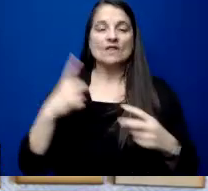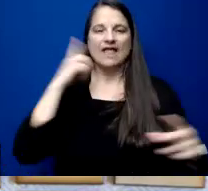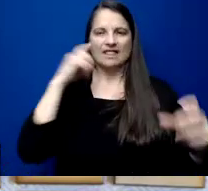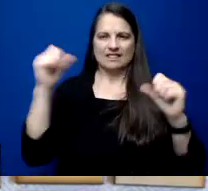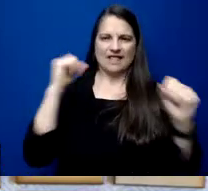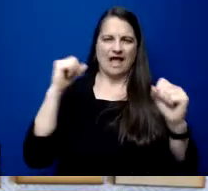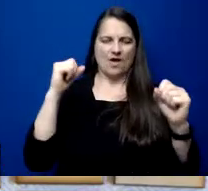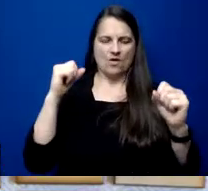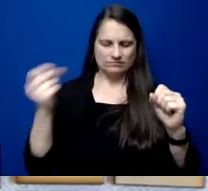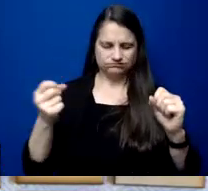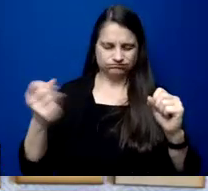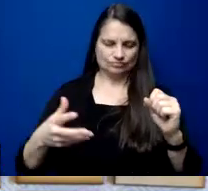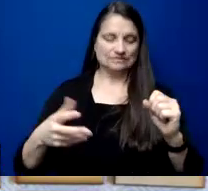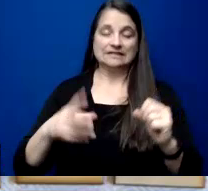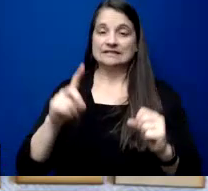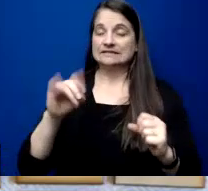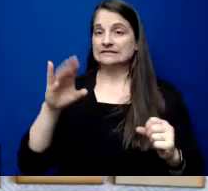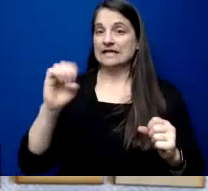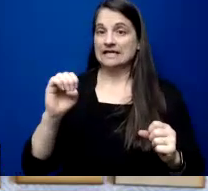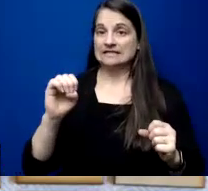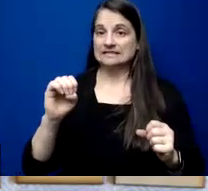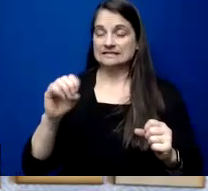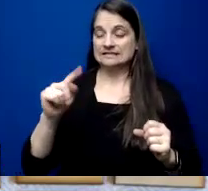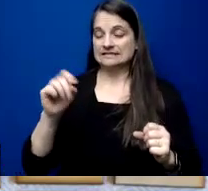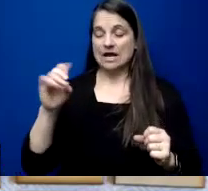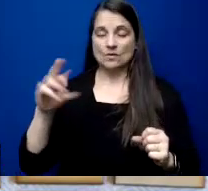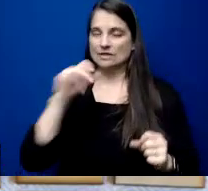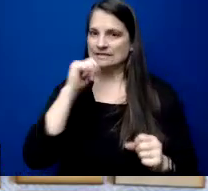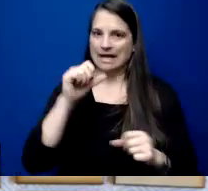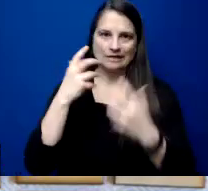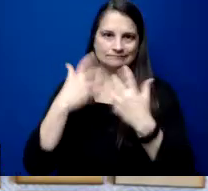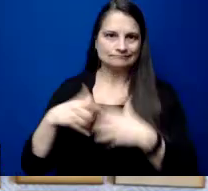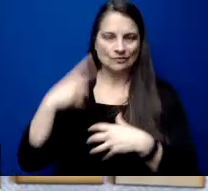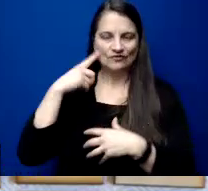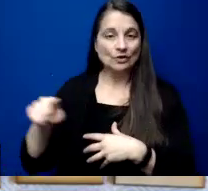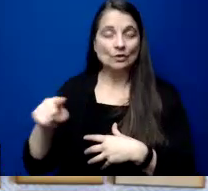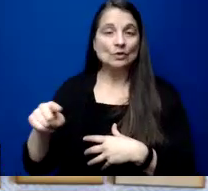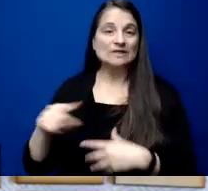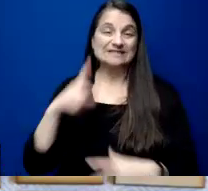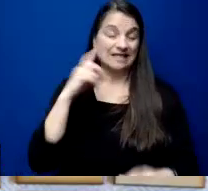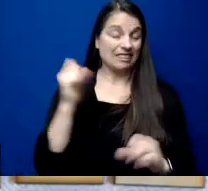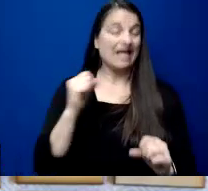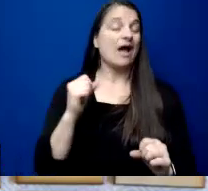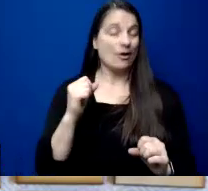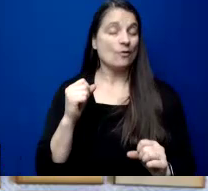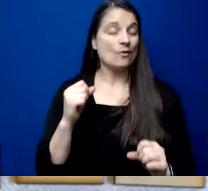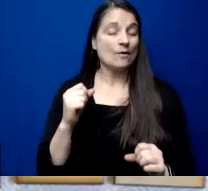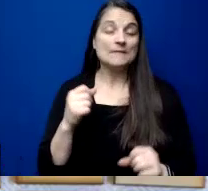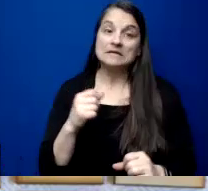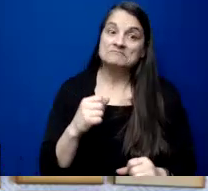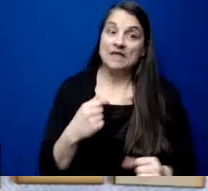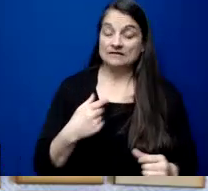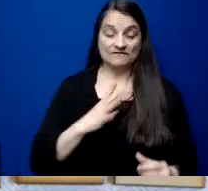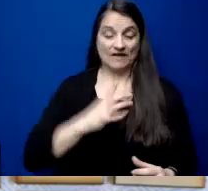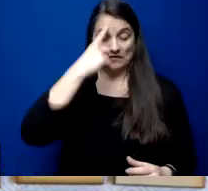of dice, like the dice tower won't work for you because it's really loud and clattery, which I enjoy, but some people I could see them not liking that